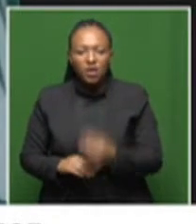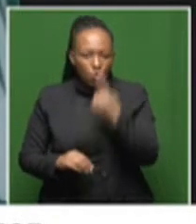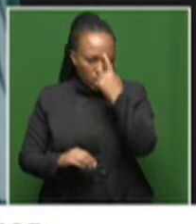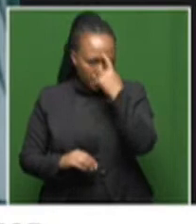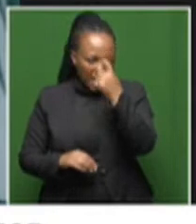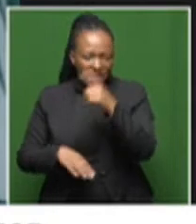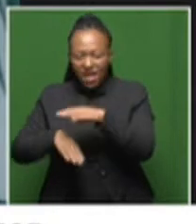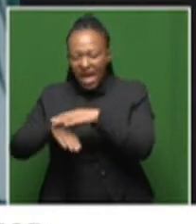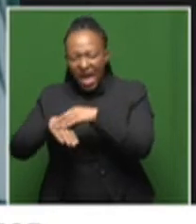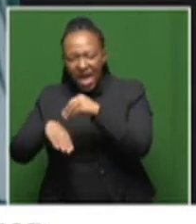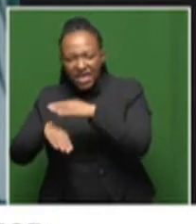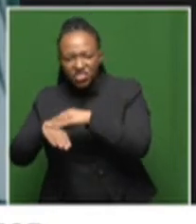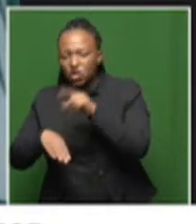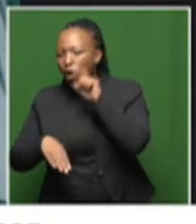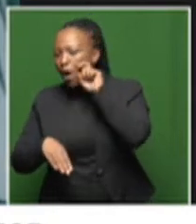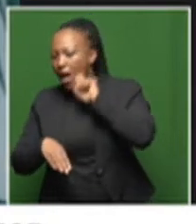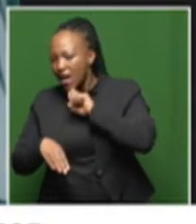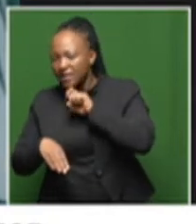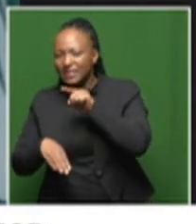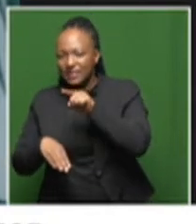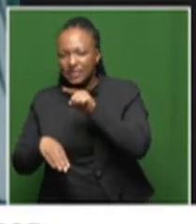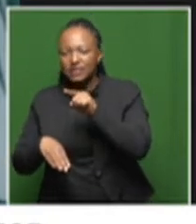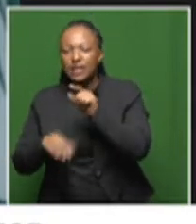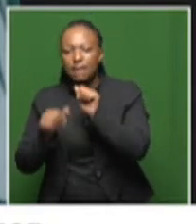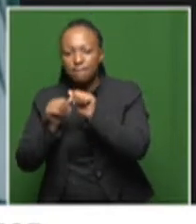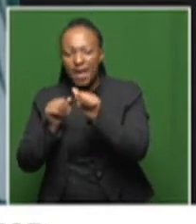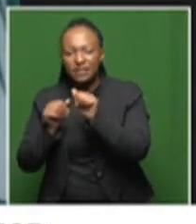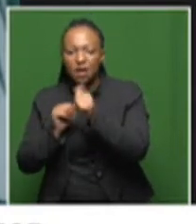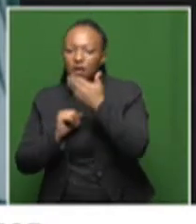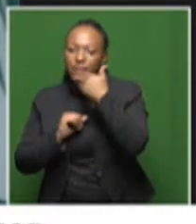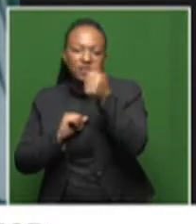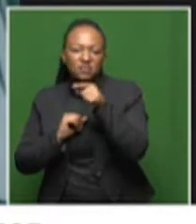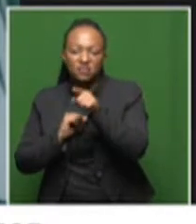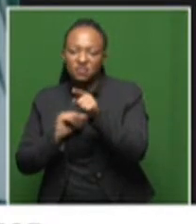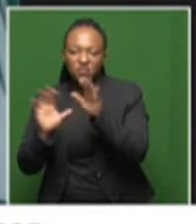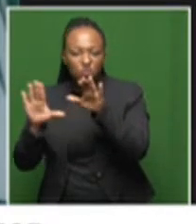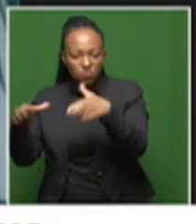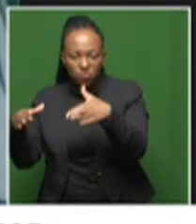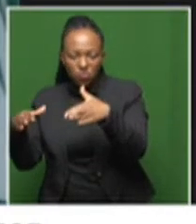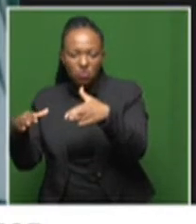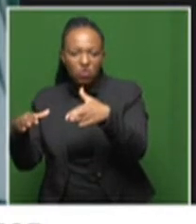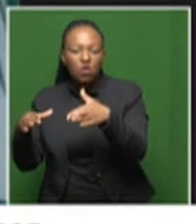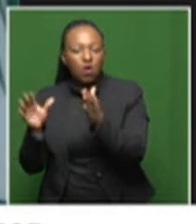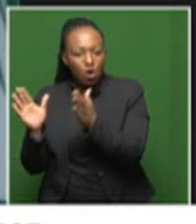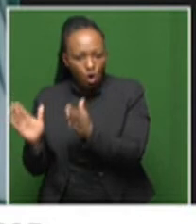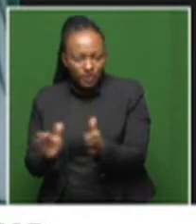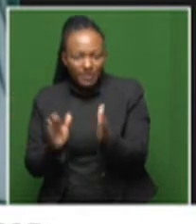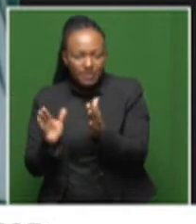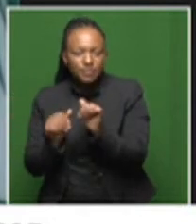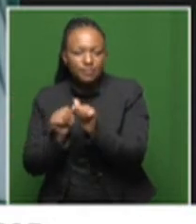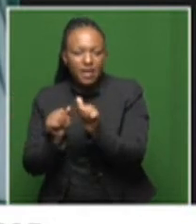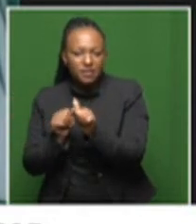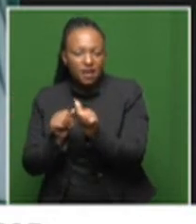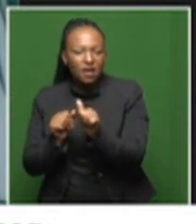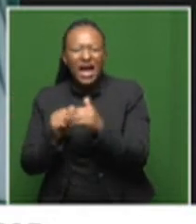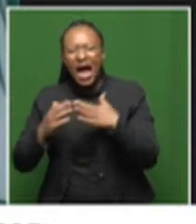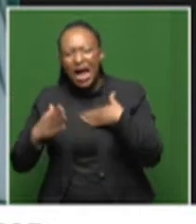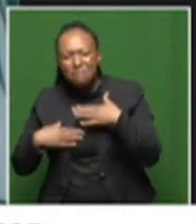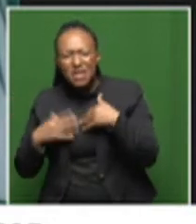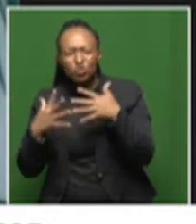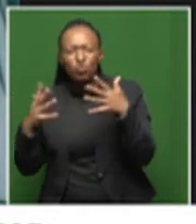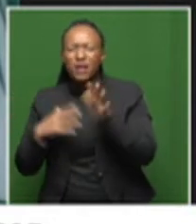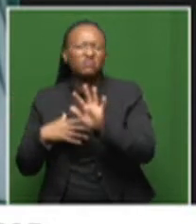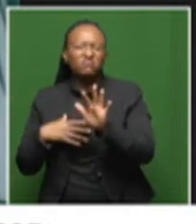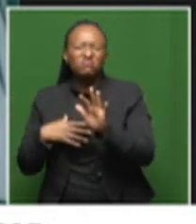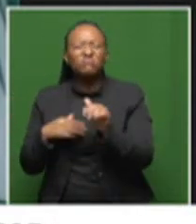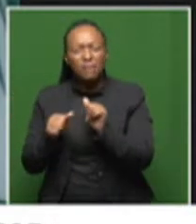gap or the age process continue to be the best and less logistics, less administrative process